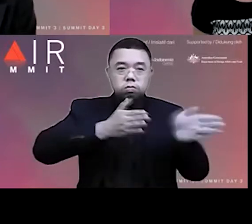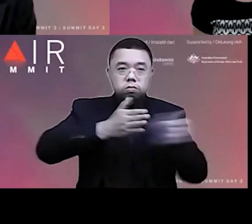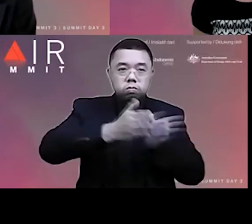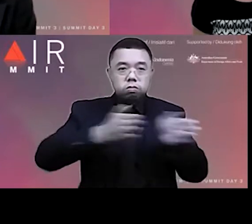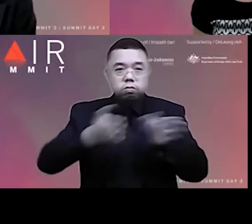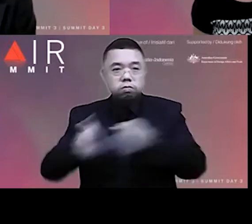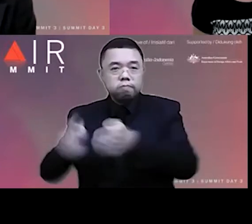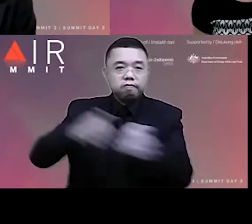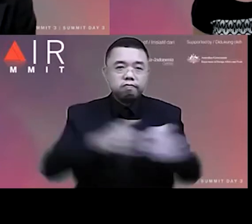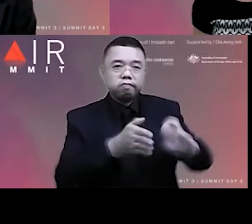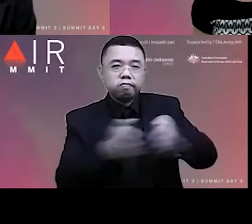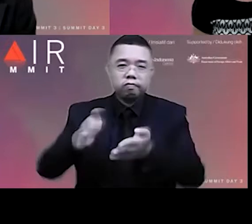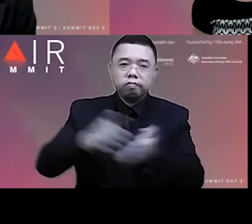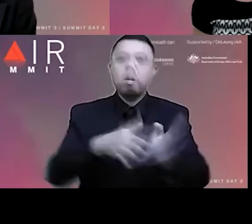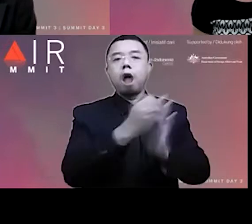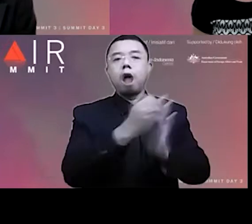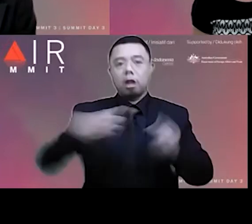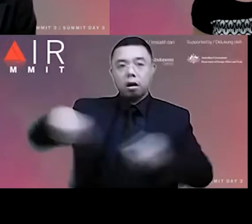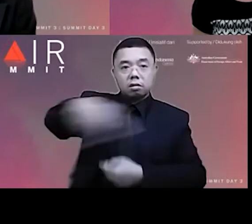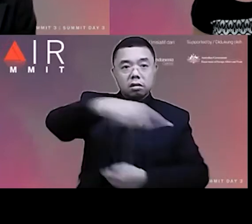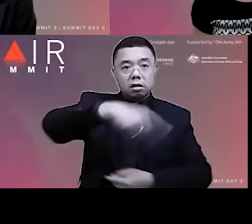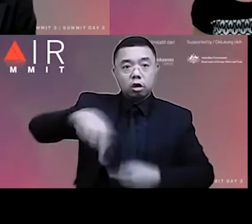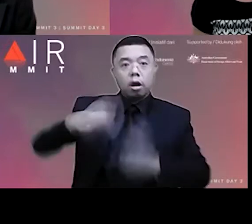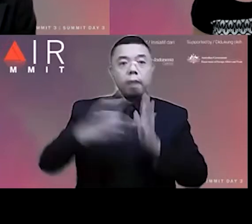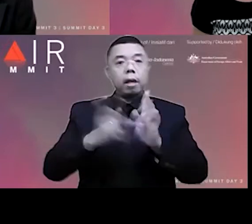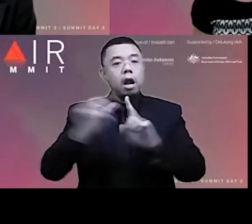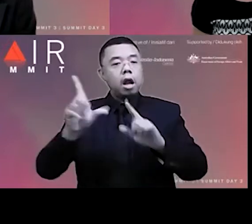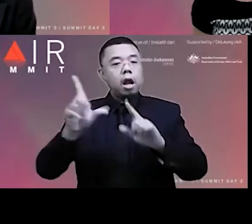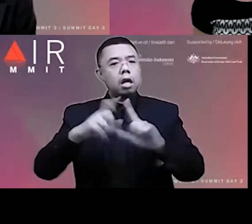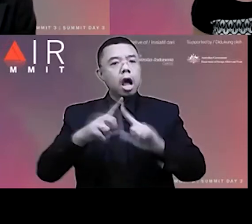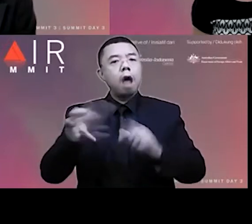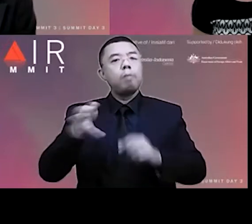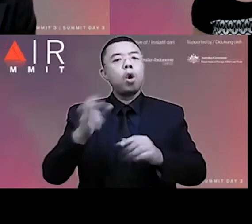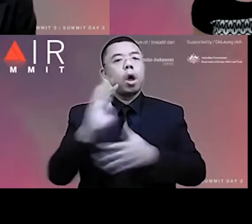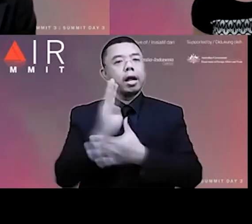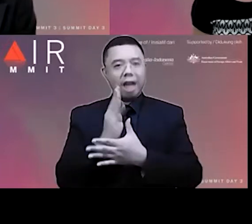is Kepulauan Riau, which is in Sumatra, with around